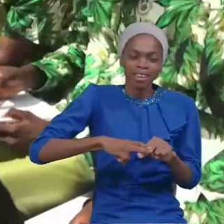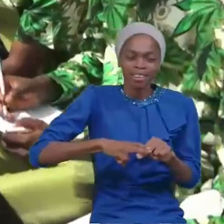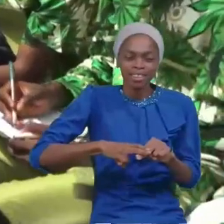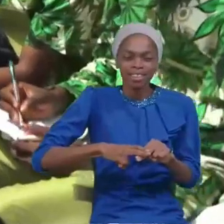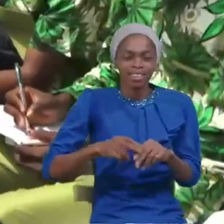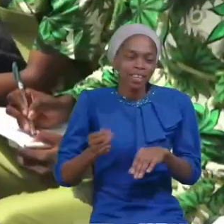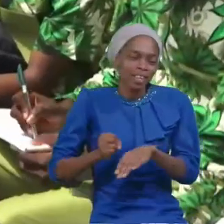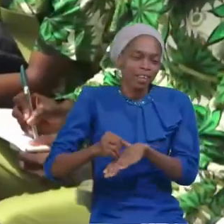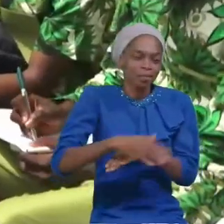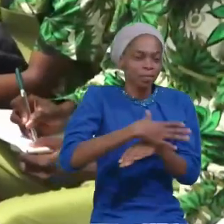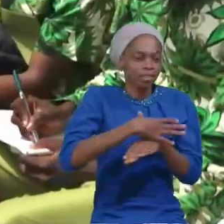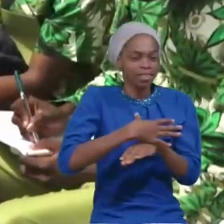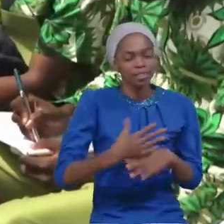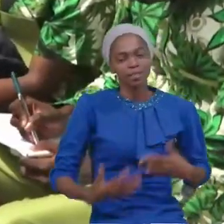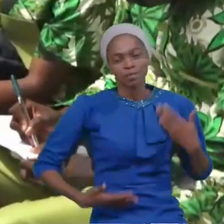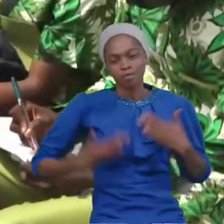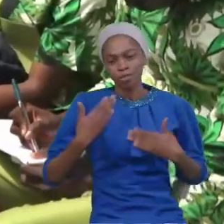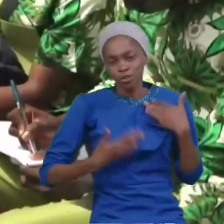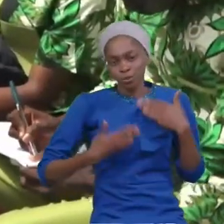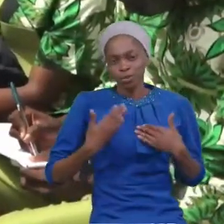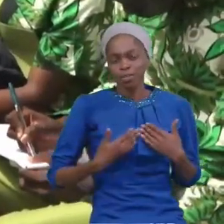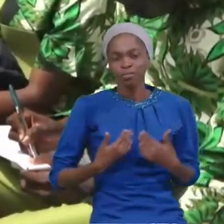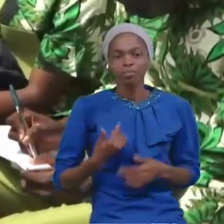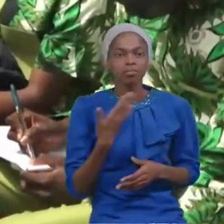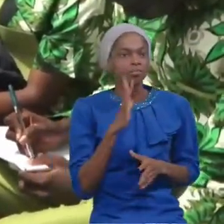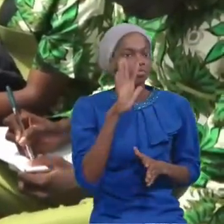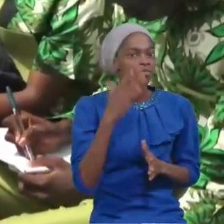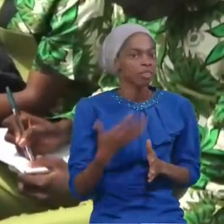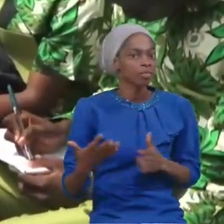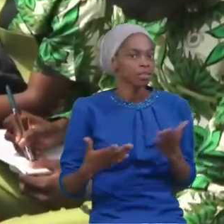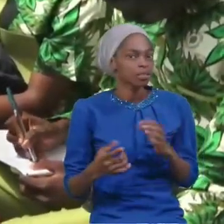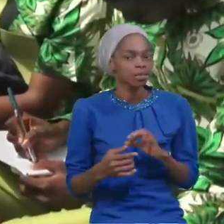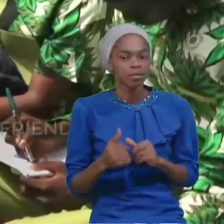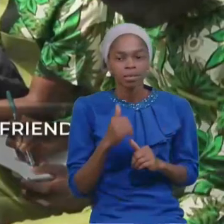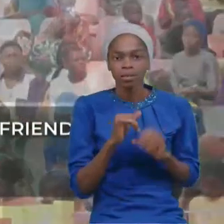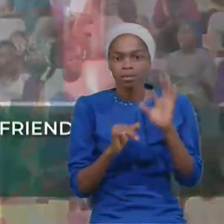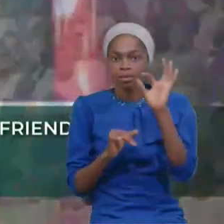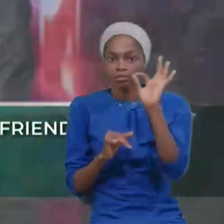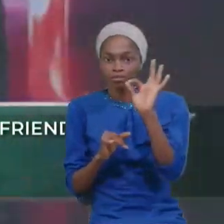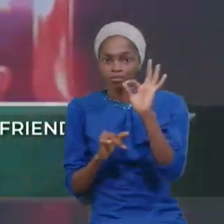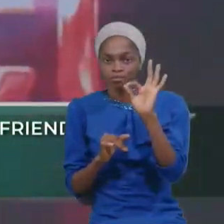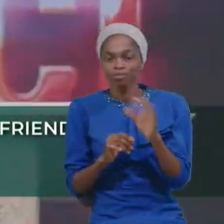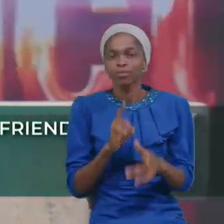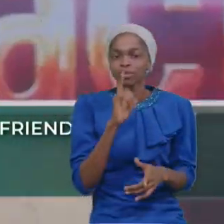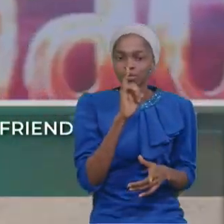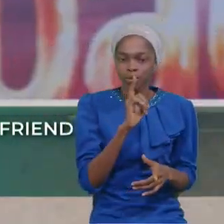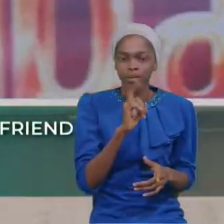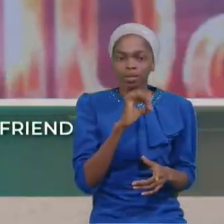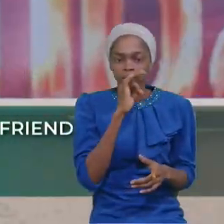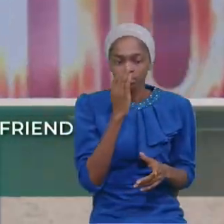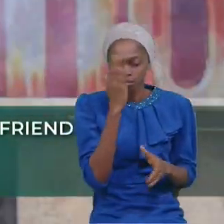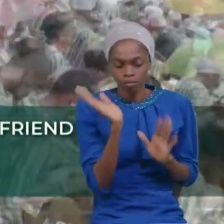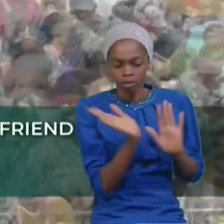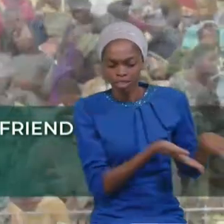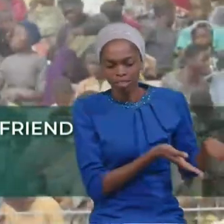is forsake foolishness and follow the faithful friend. And G,